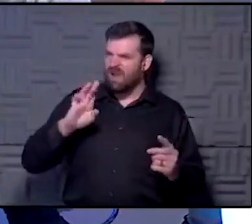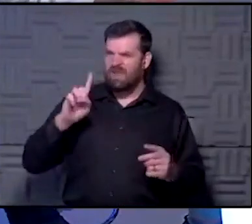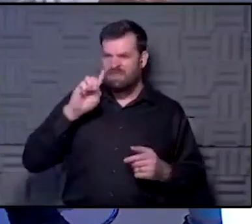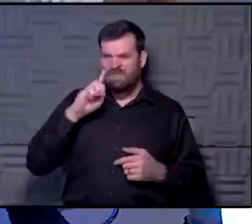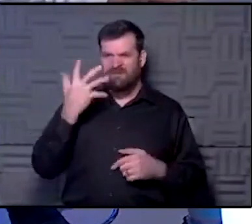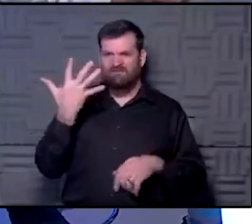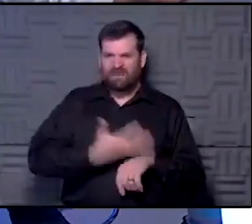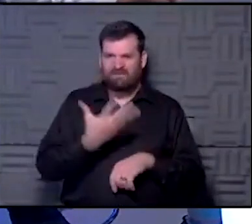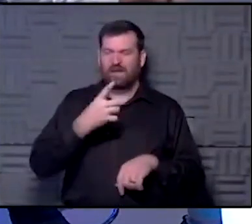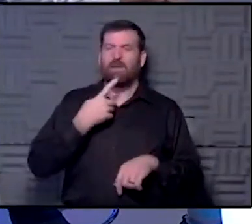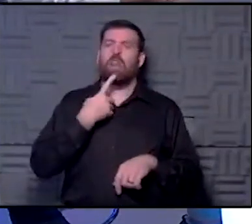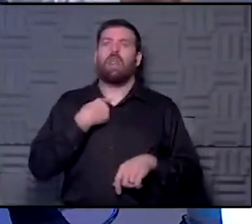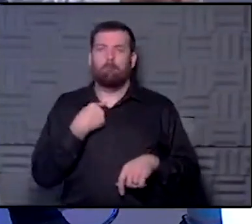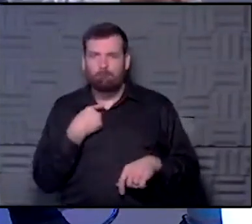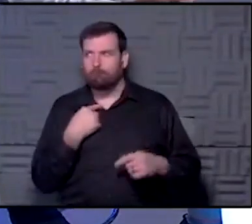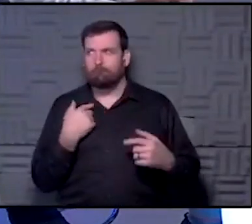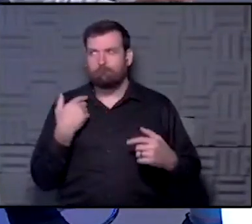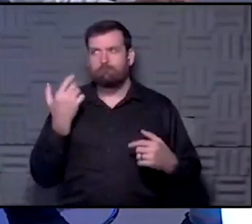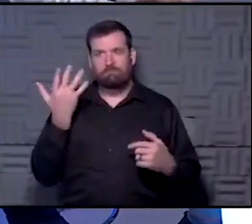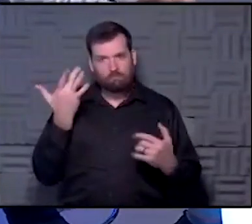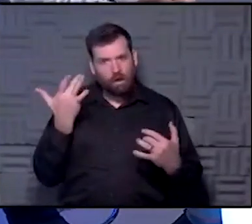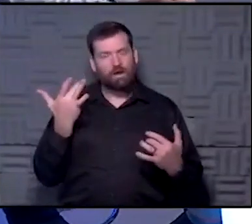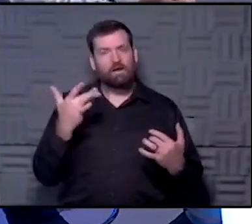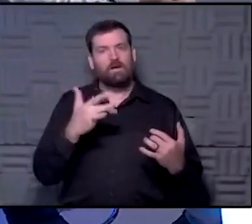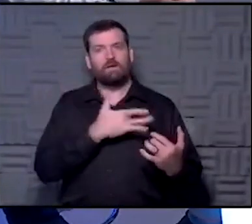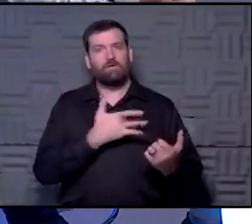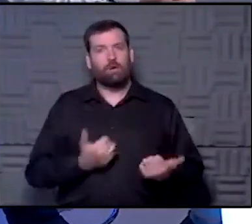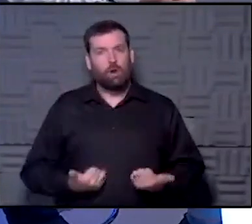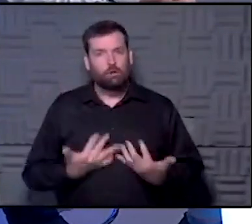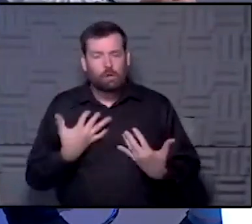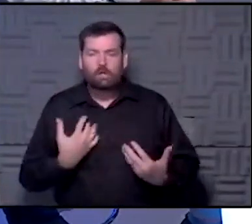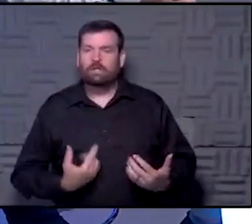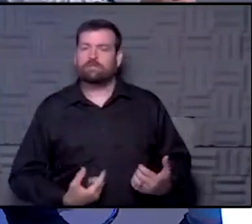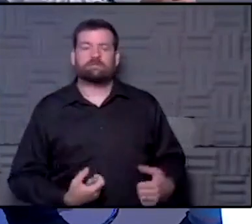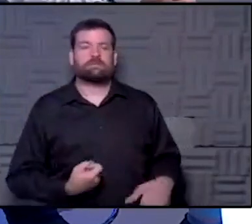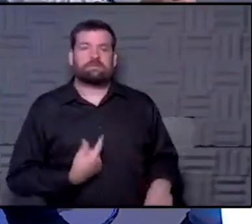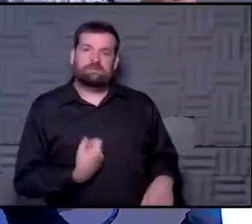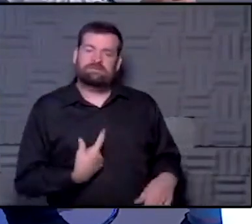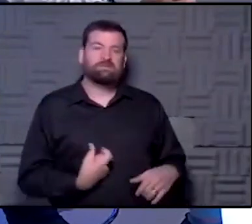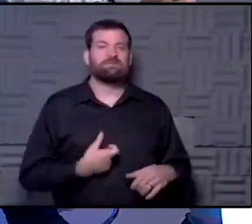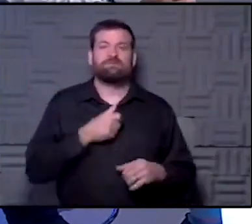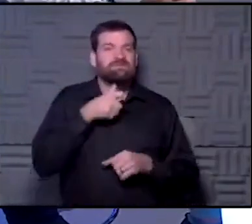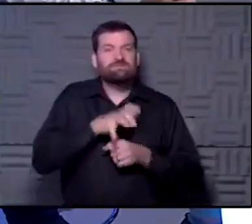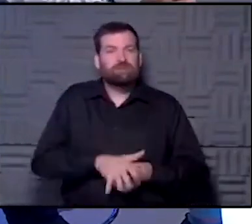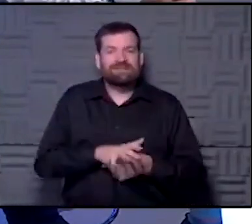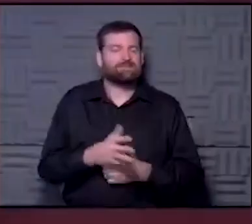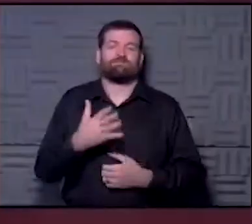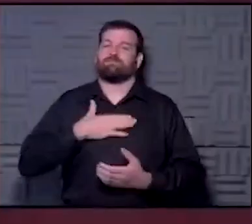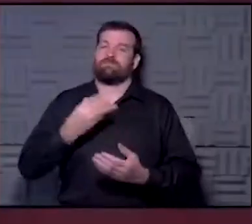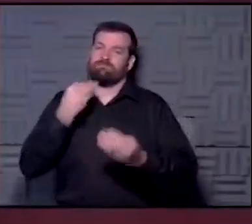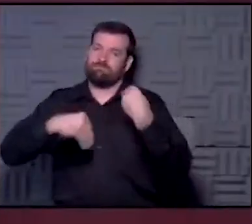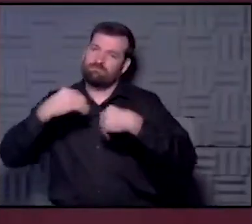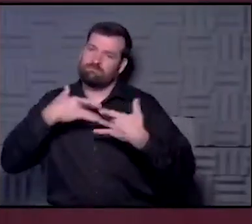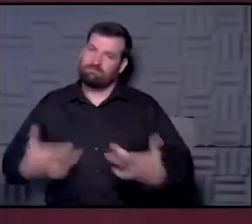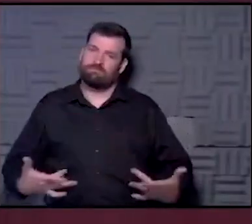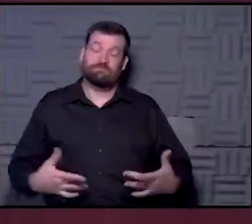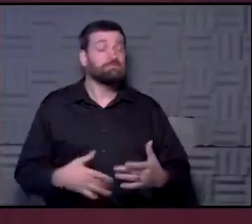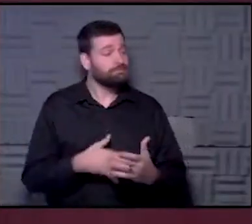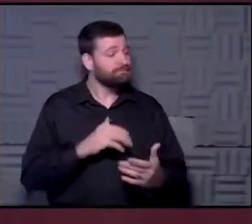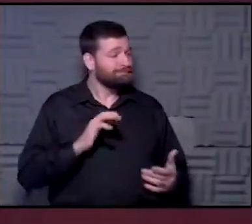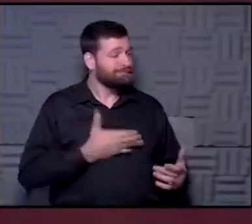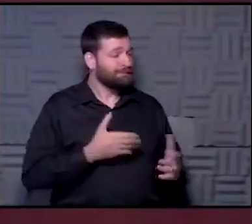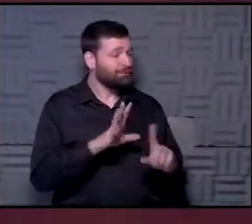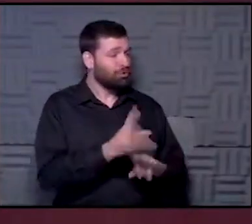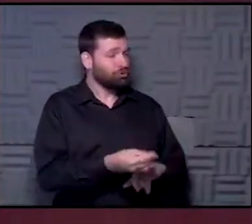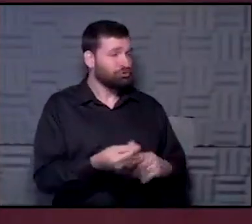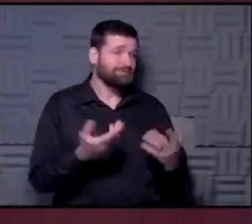5 times and swallow, which is probably why I have a lot of heartburn and reflux. It doesn't have anything to do with COVID and stress. It's how I Right. eat. Yeah, I think that's just kind of the